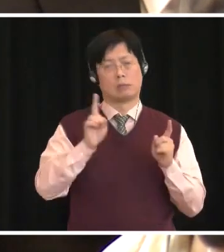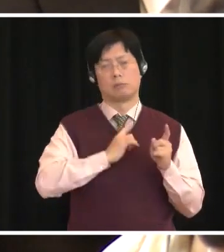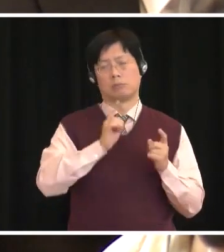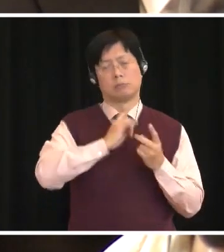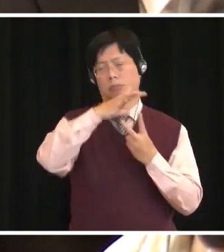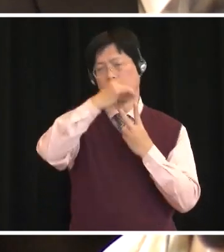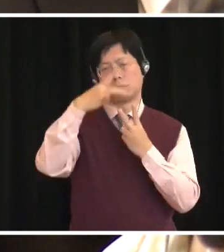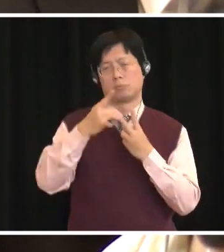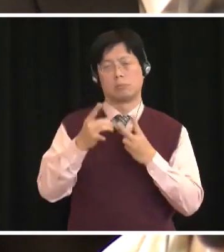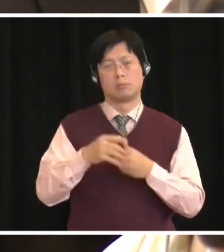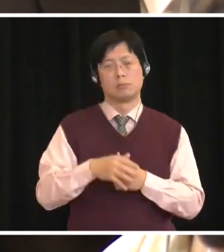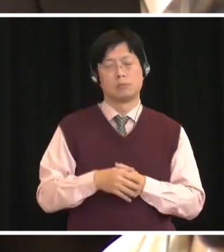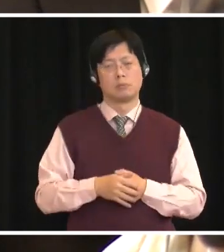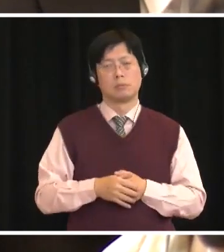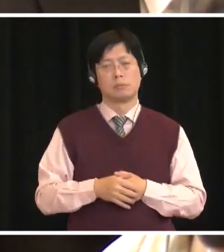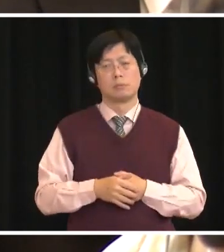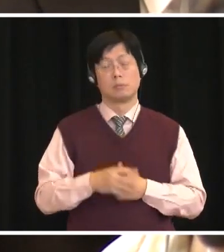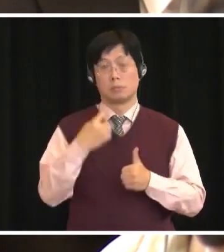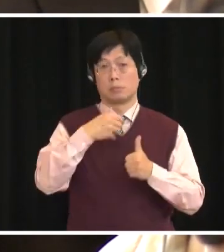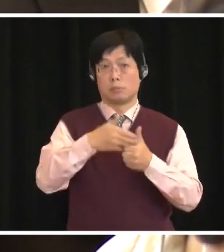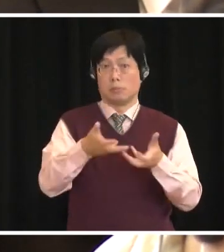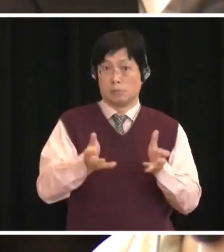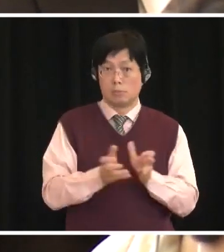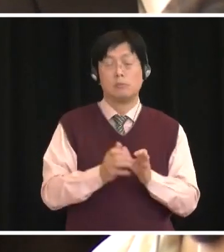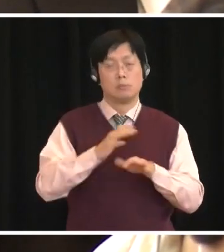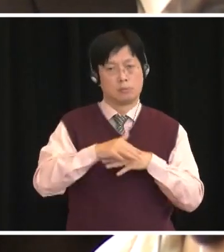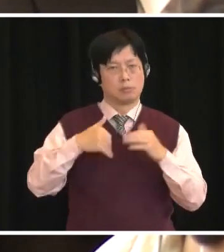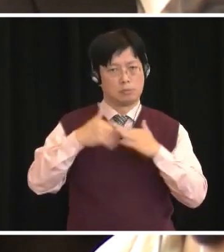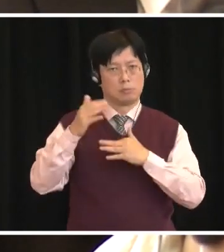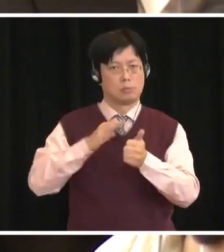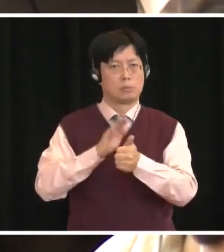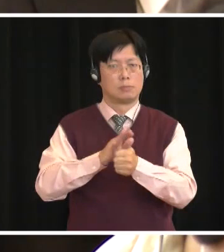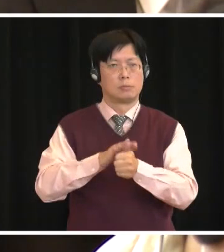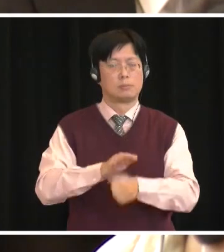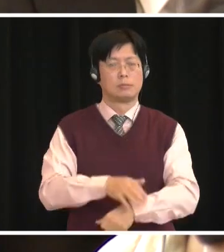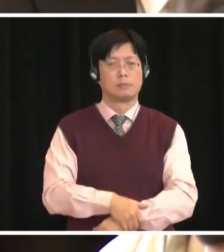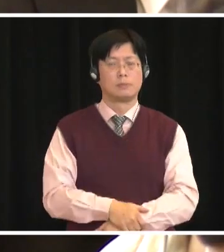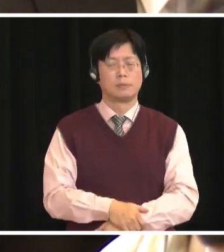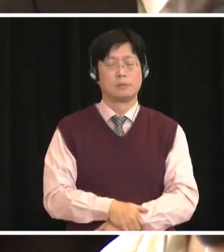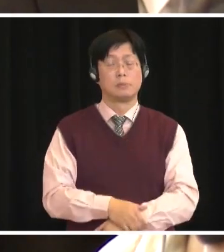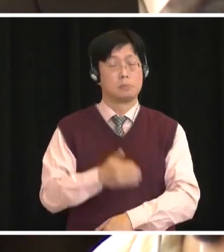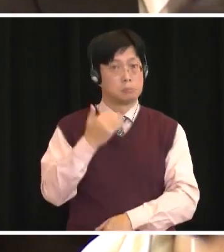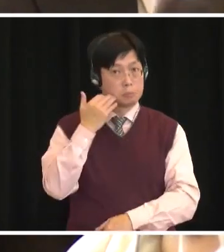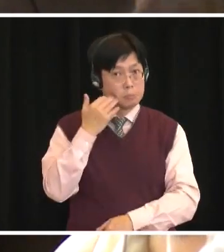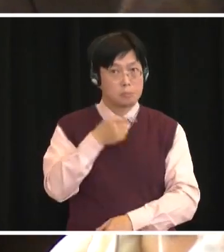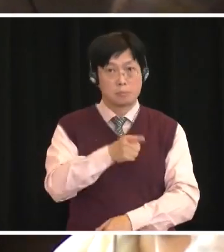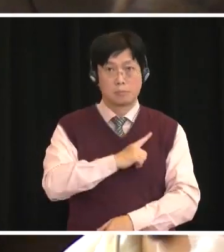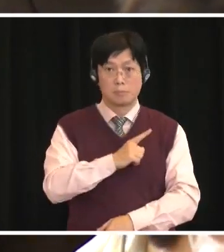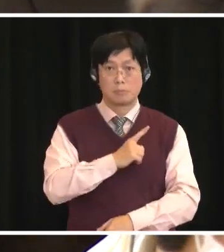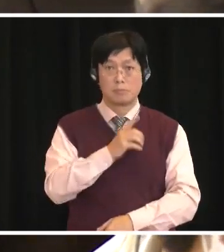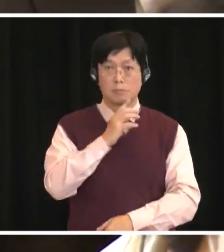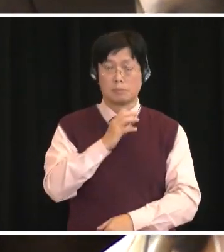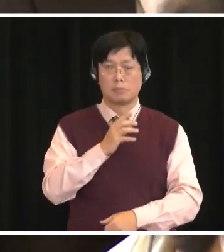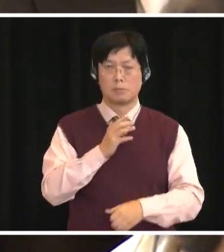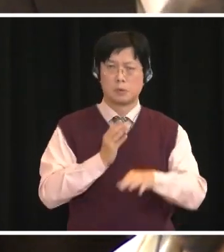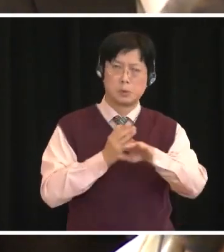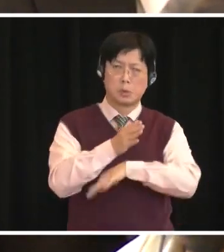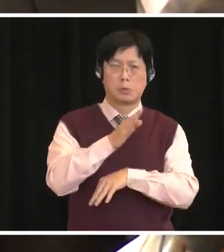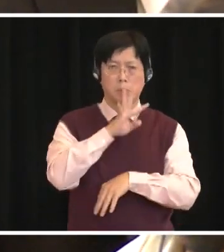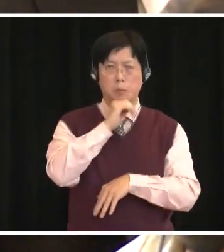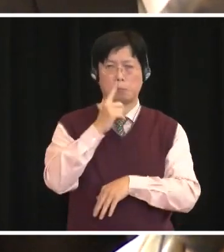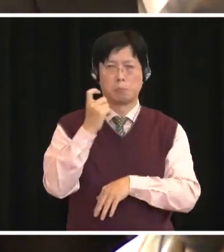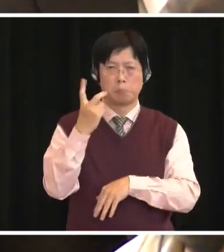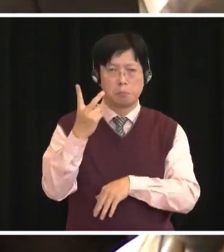that area, or go to school which is near to the correctional schools. It's up to the